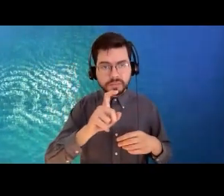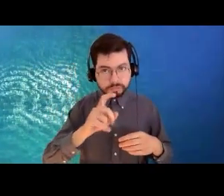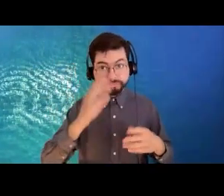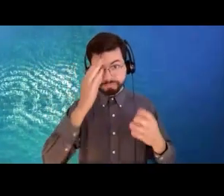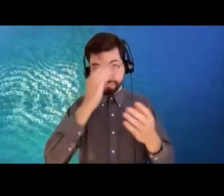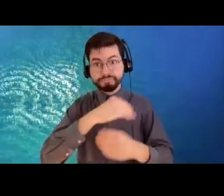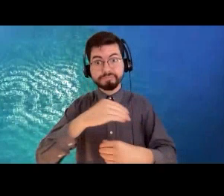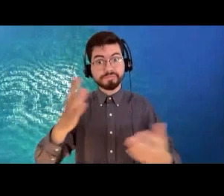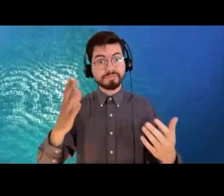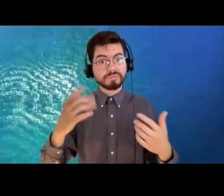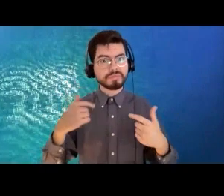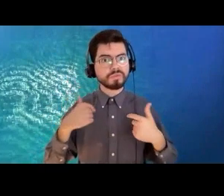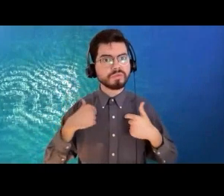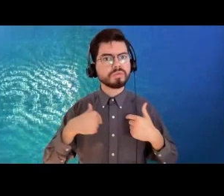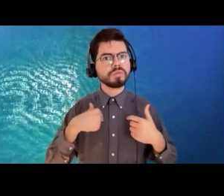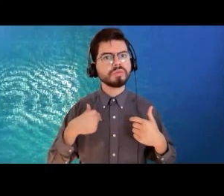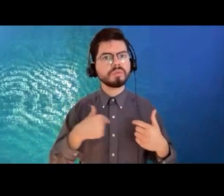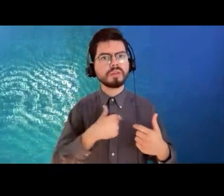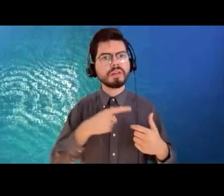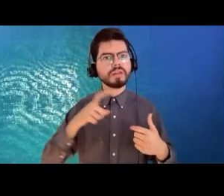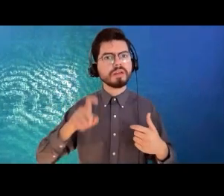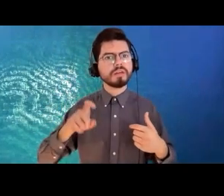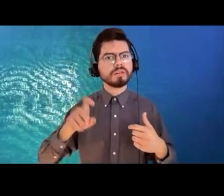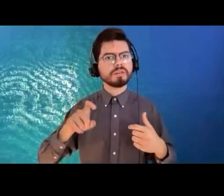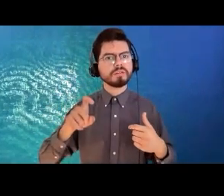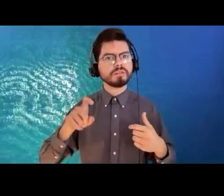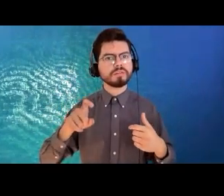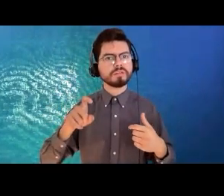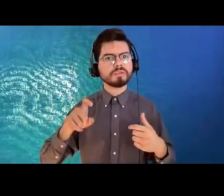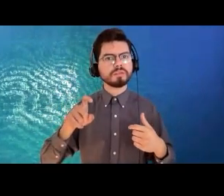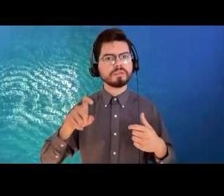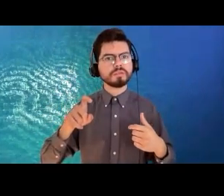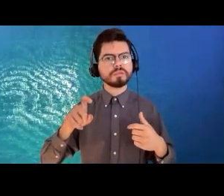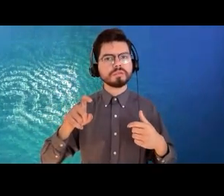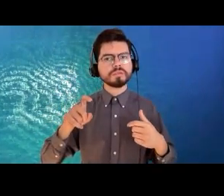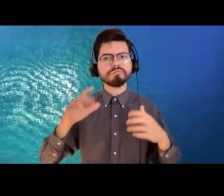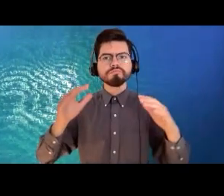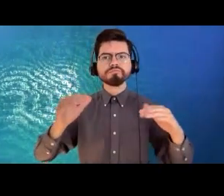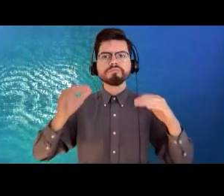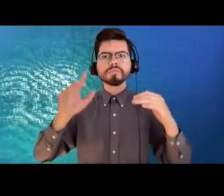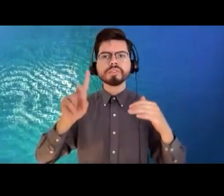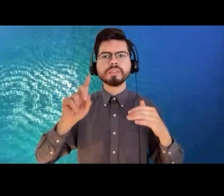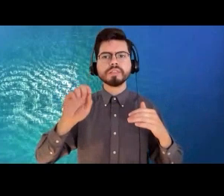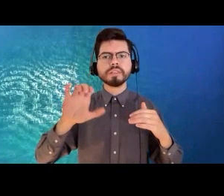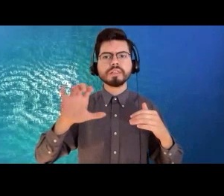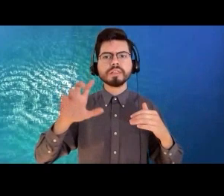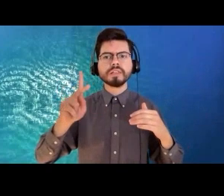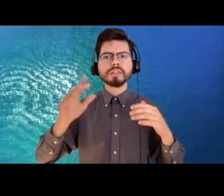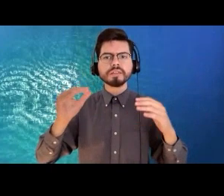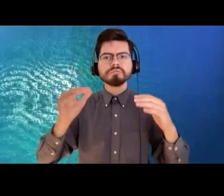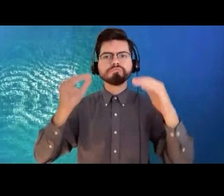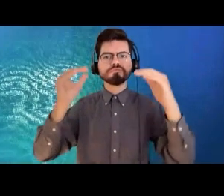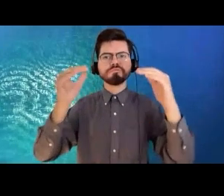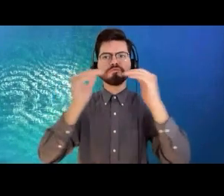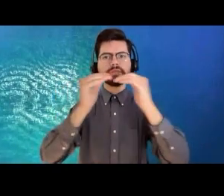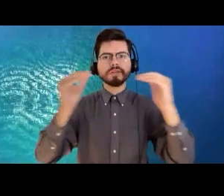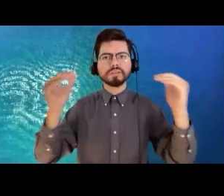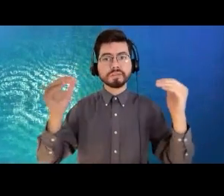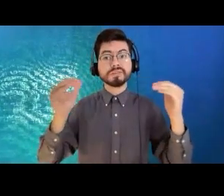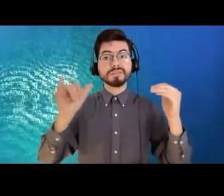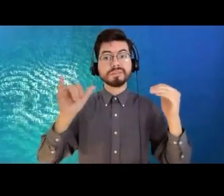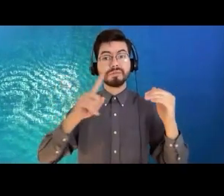vertical this year. We've got to get up to deck elevation. So that's the big effort this year, is building those bridge piers. And